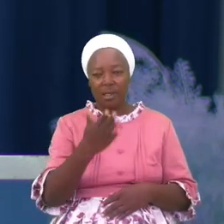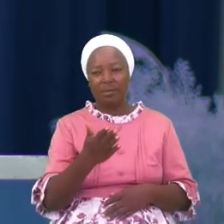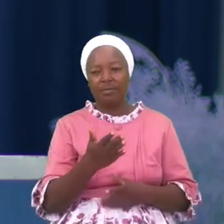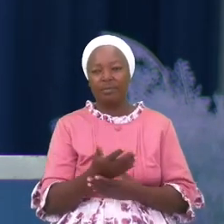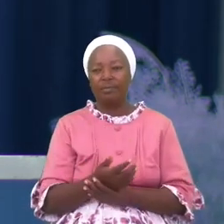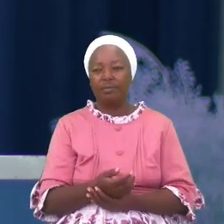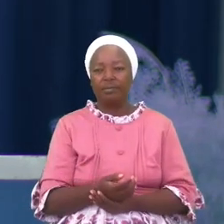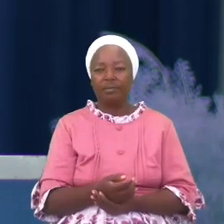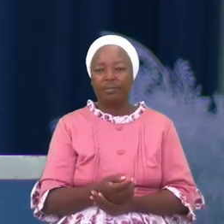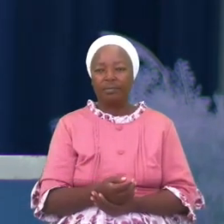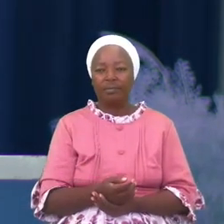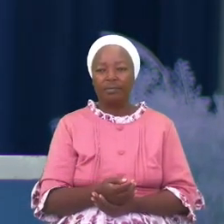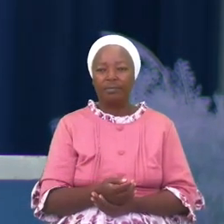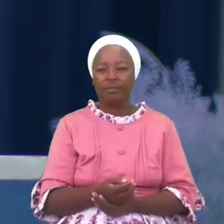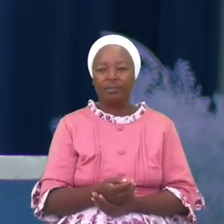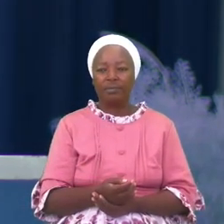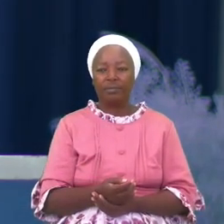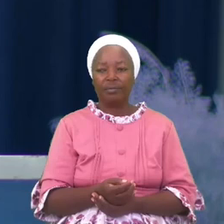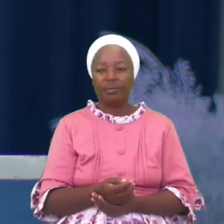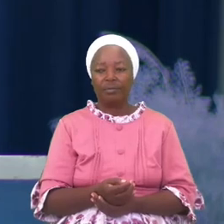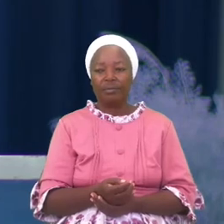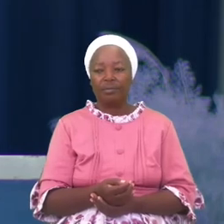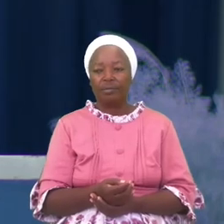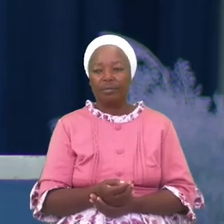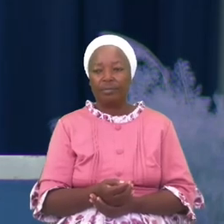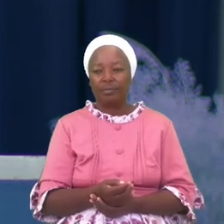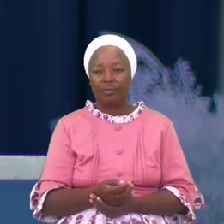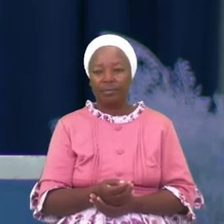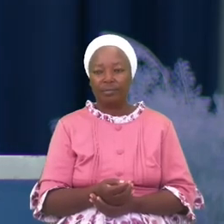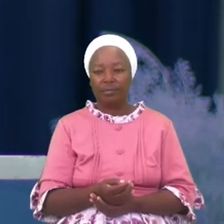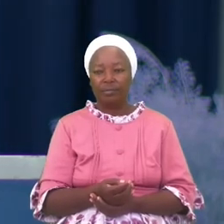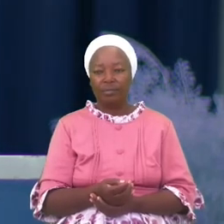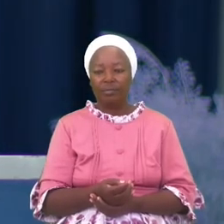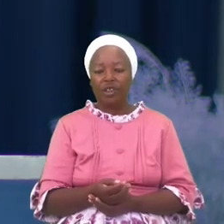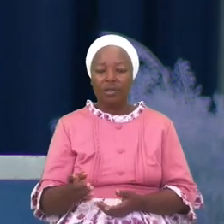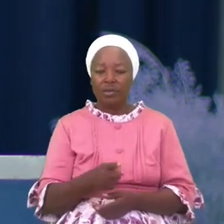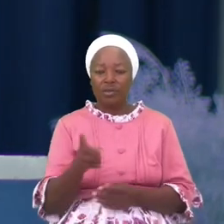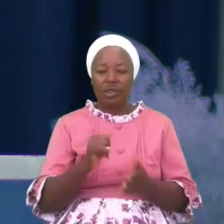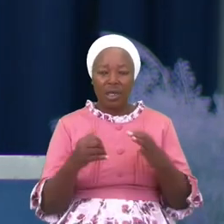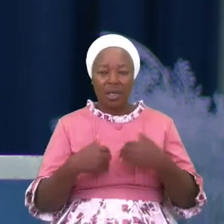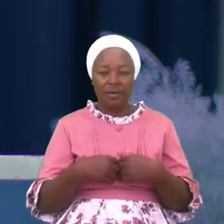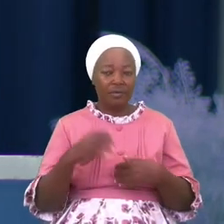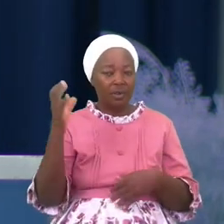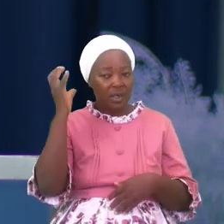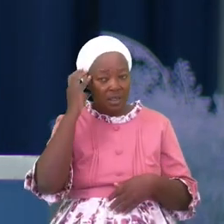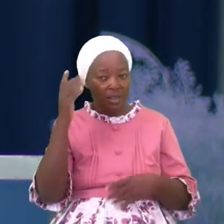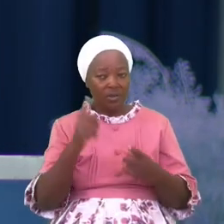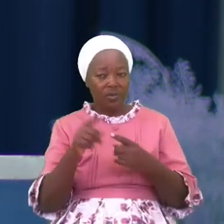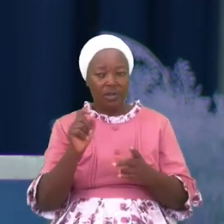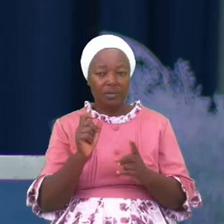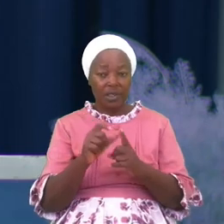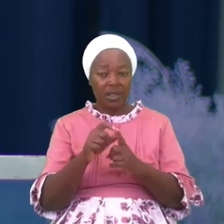Those of you who have listened to the message over the radio or your